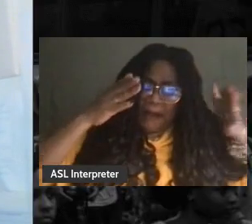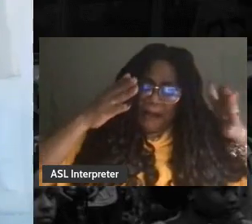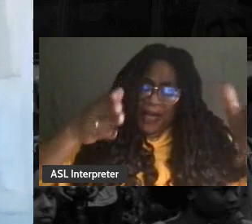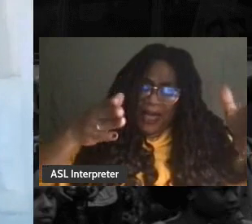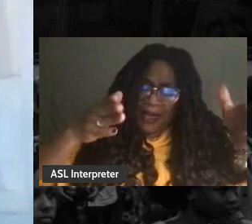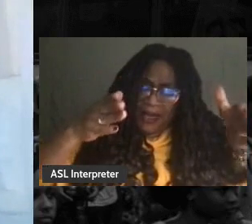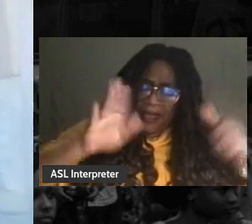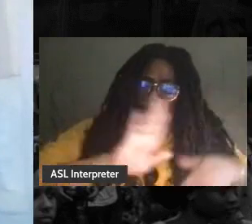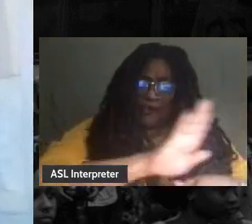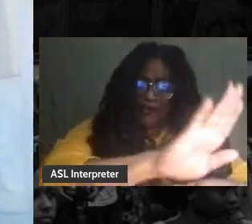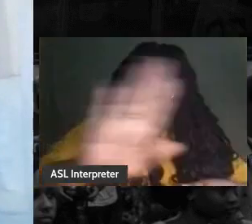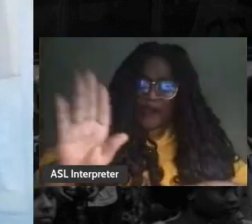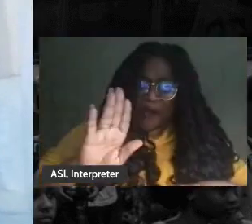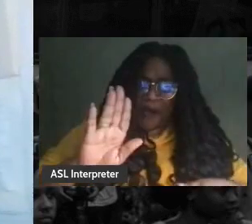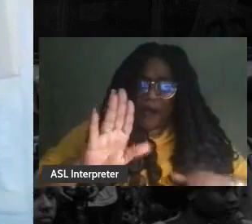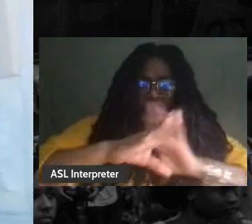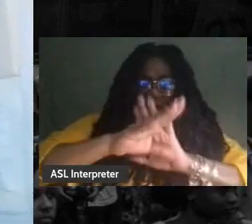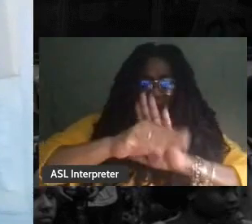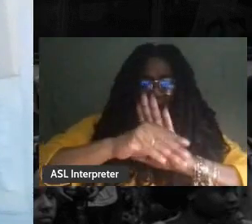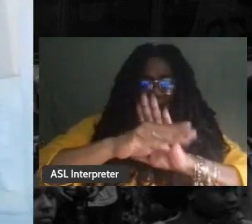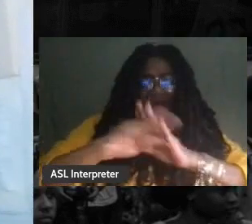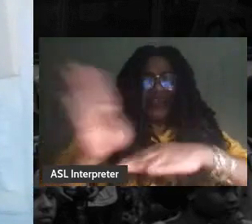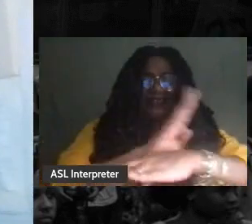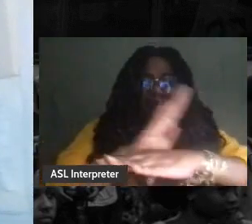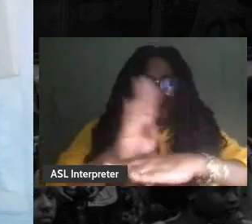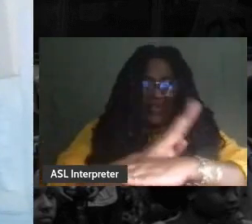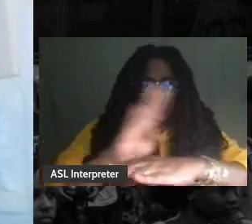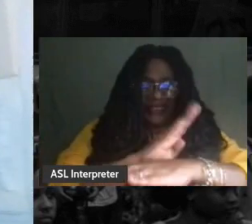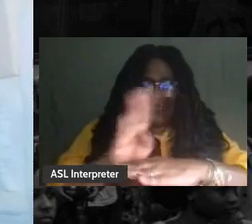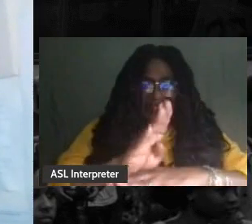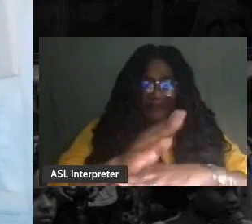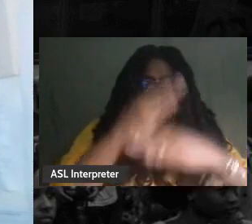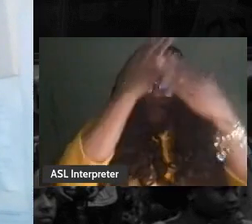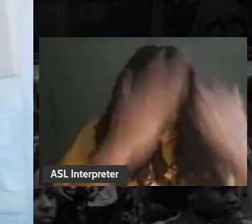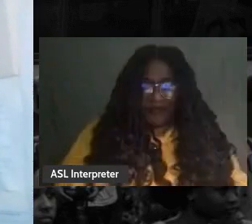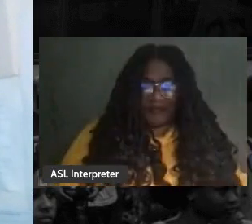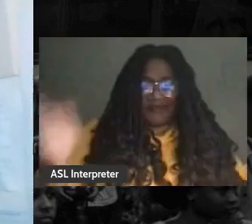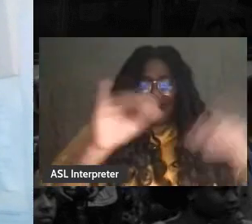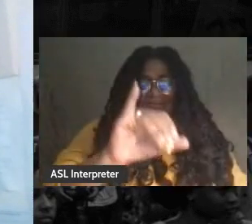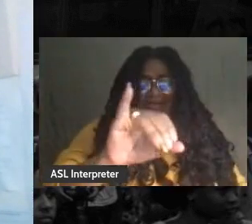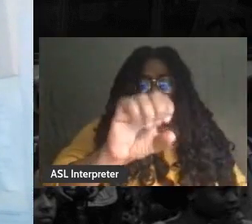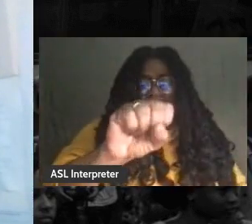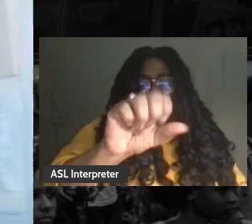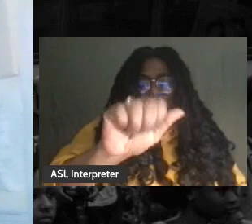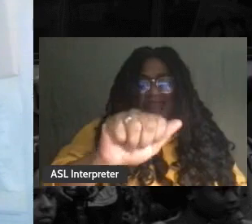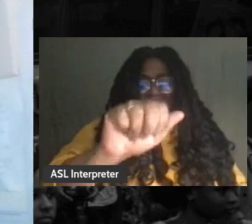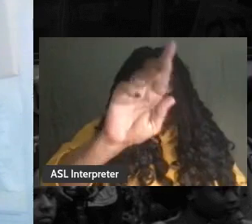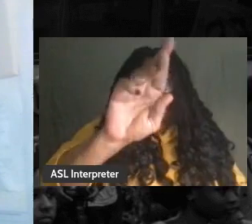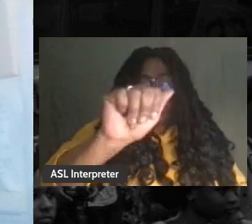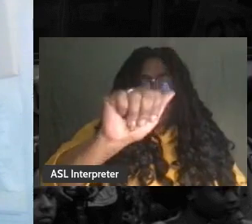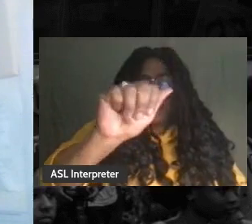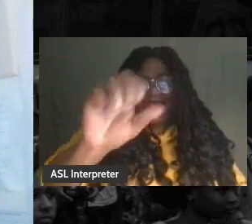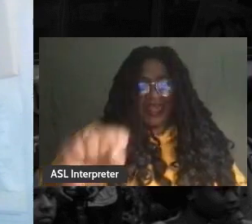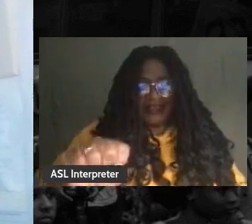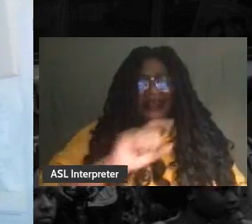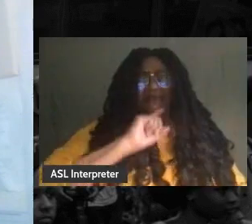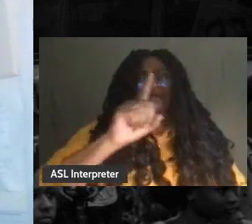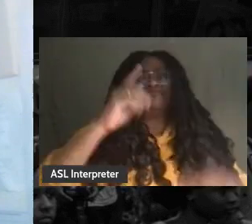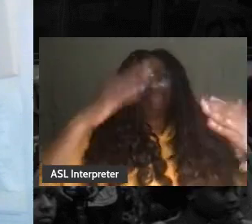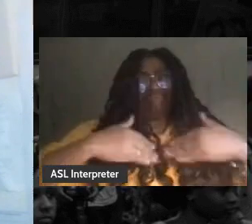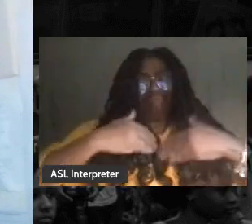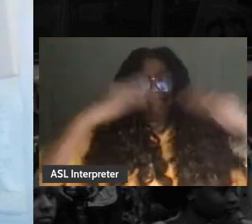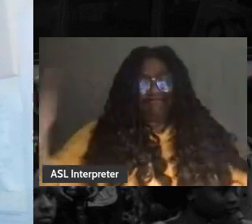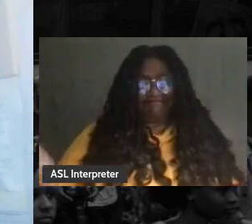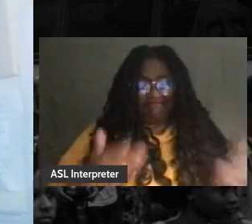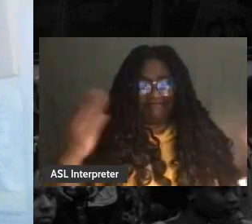Pro Tips for Emerging Filmmakers. I'm Artistic Director Isis Arabay. We are delighted to have you with us.